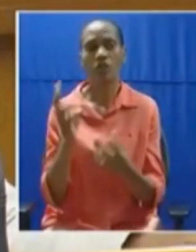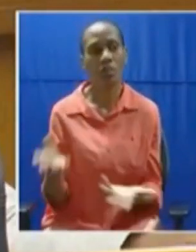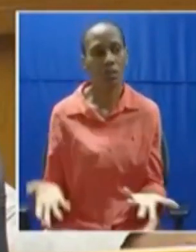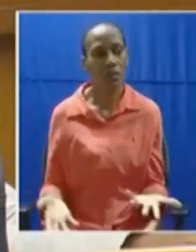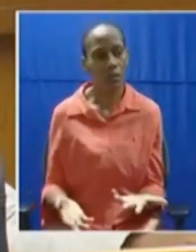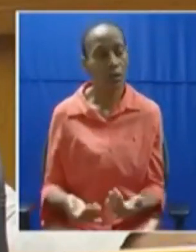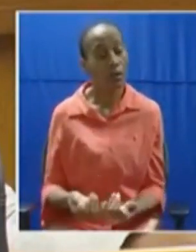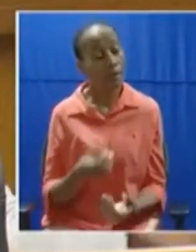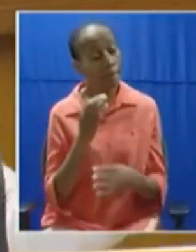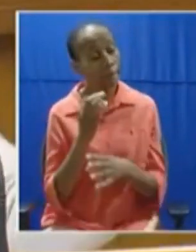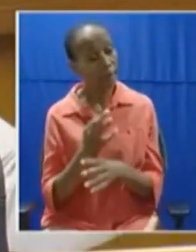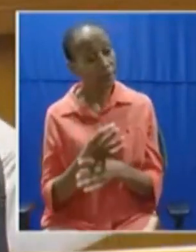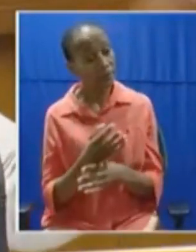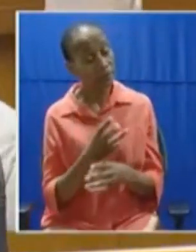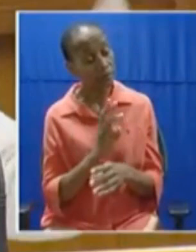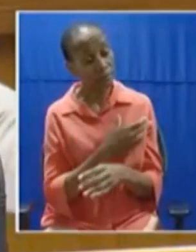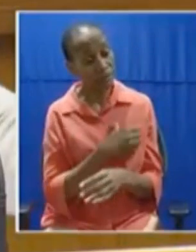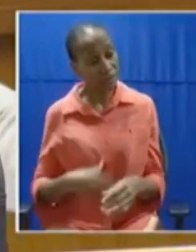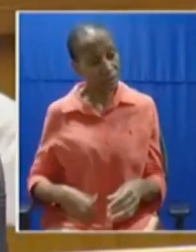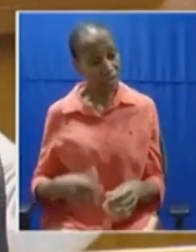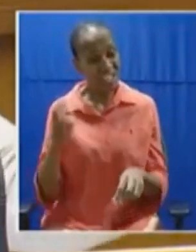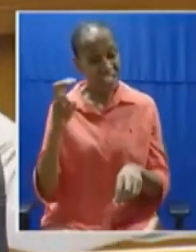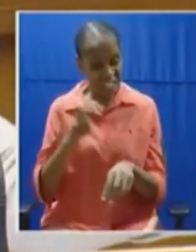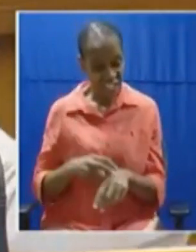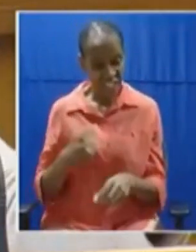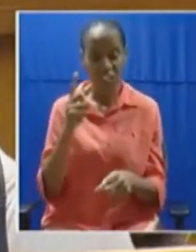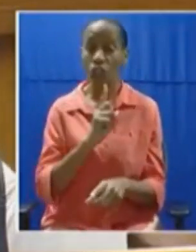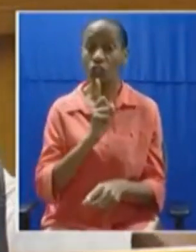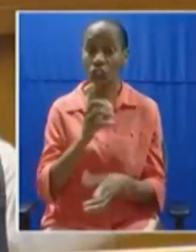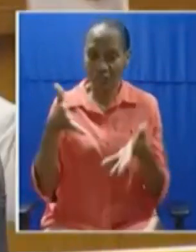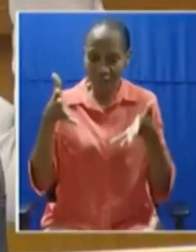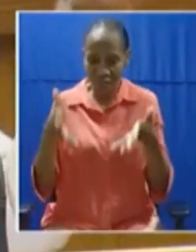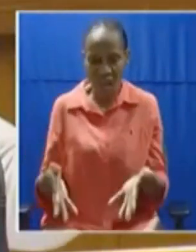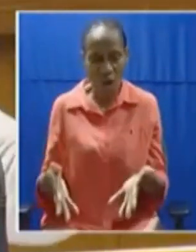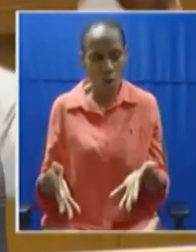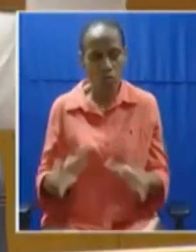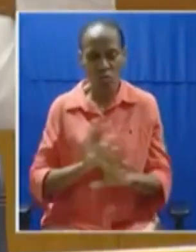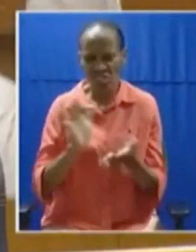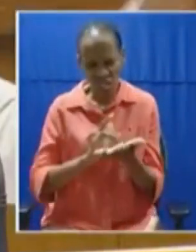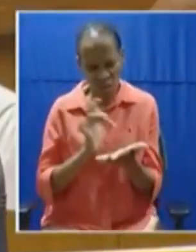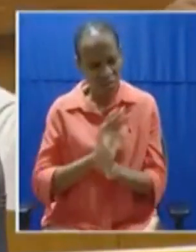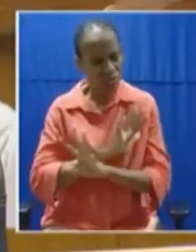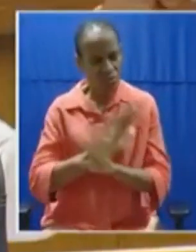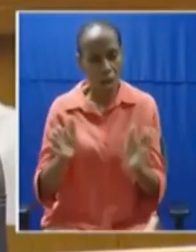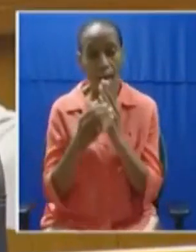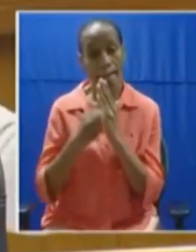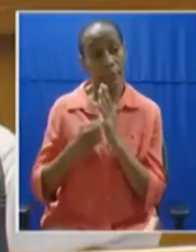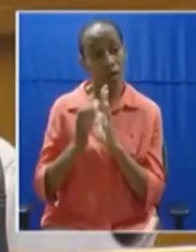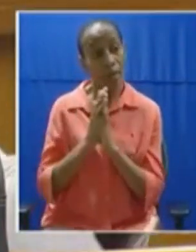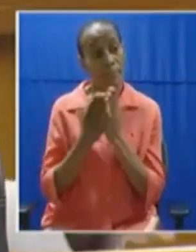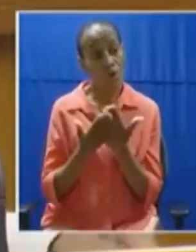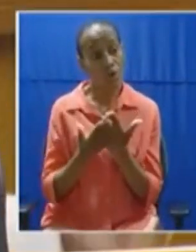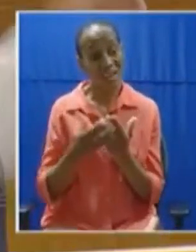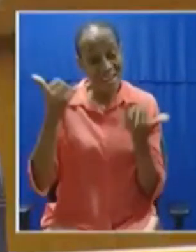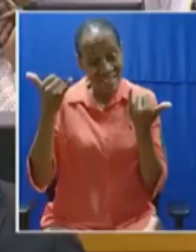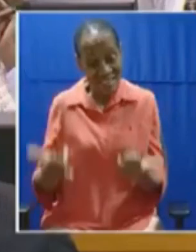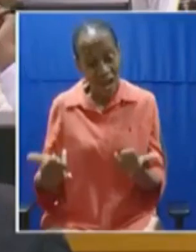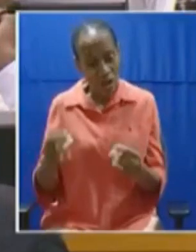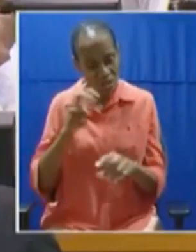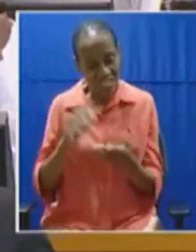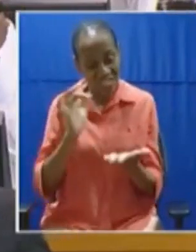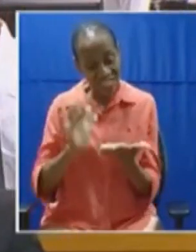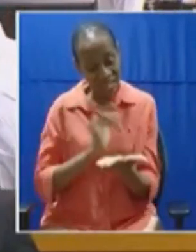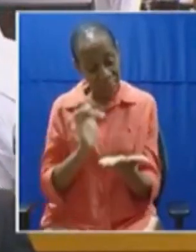not tablets. We need teachers now, not tablets. We need textbooks now, not tablets. We need you